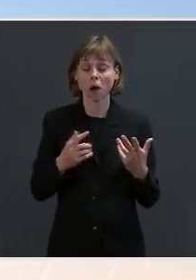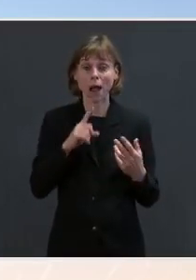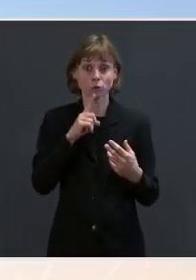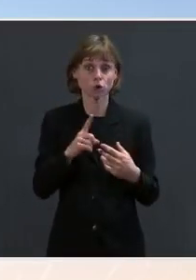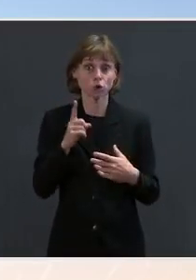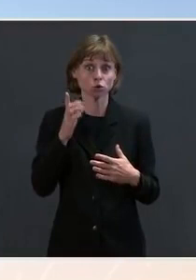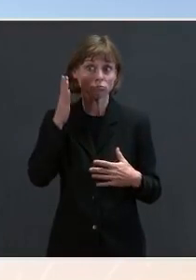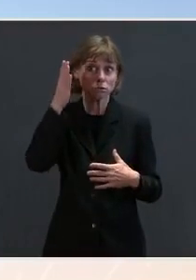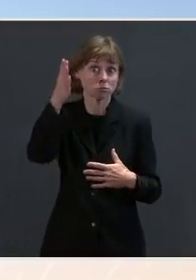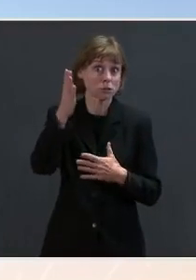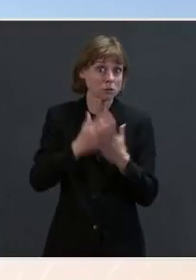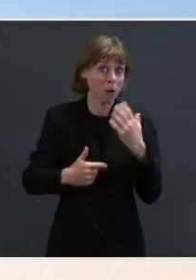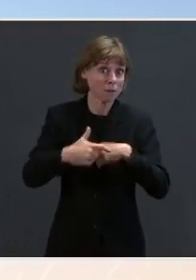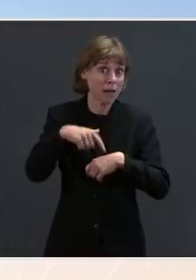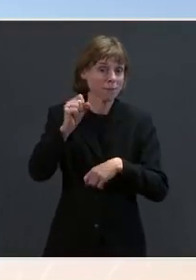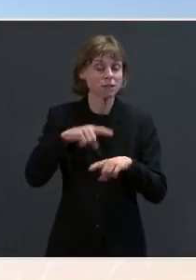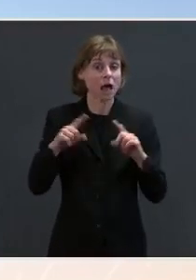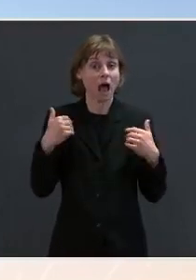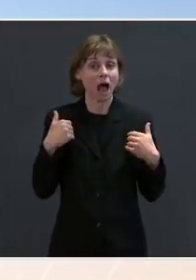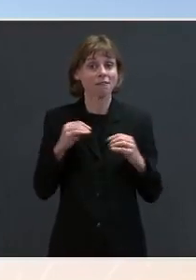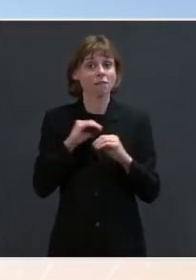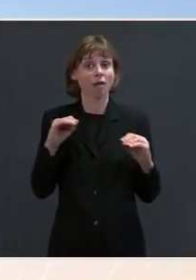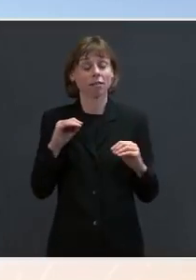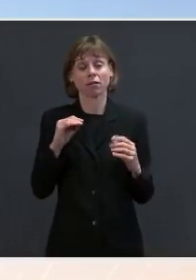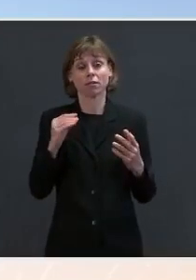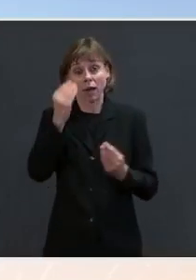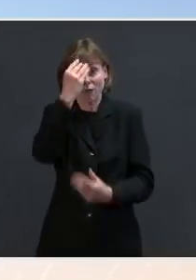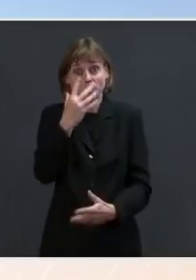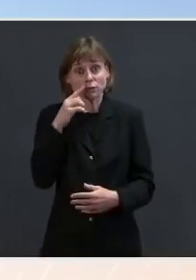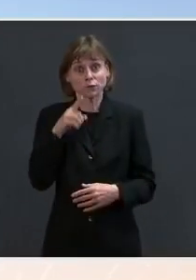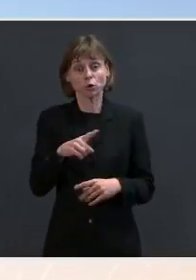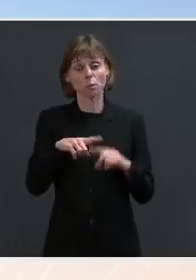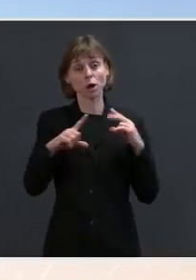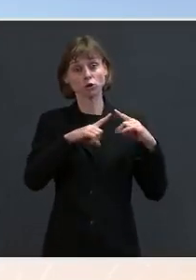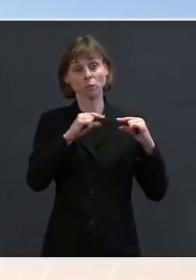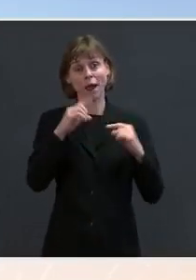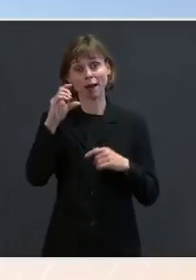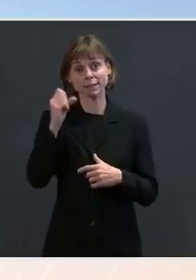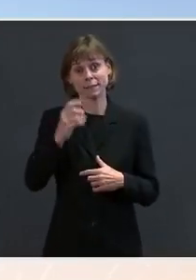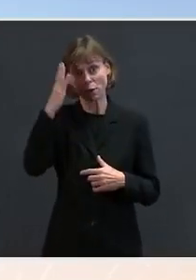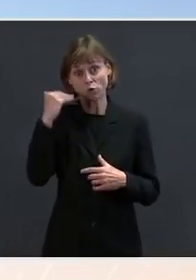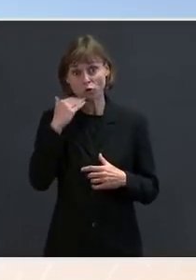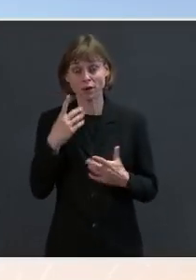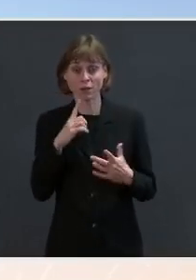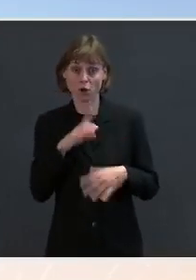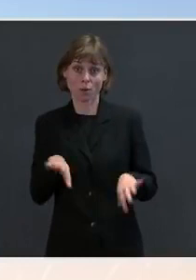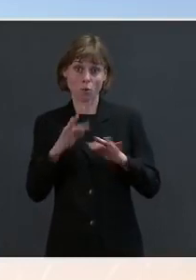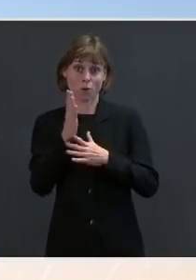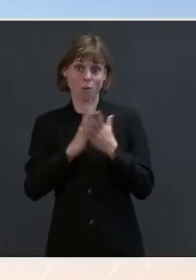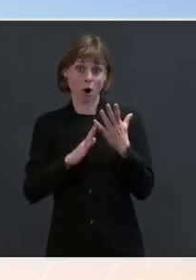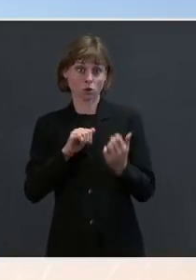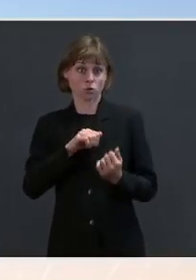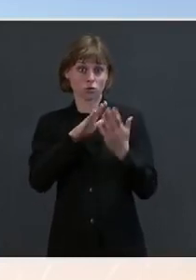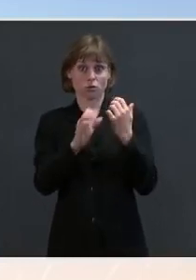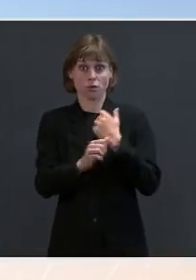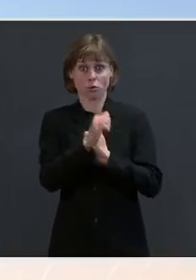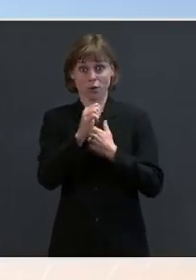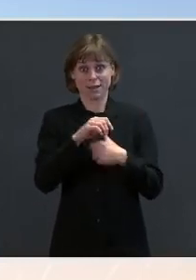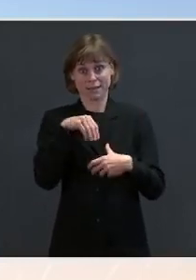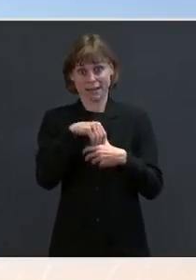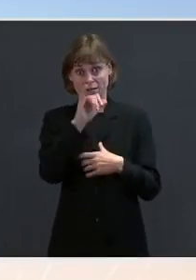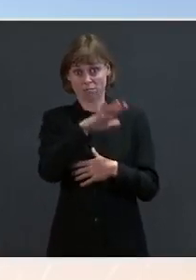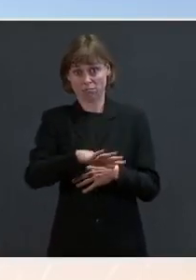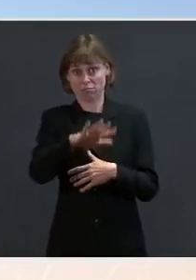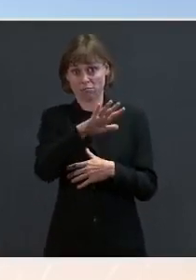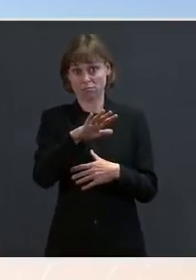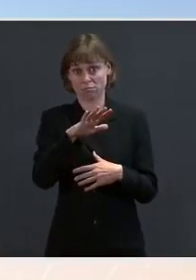be. I have nothing to preview for you, but of course, Japan and South Korea are key components in addressing the threats on the Korean Peninsula. Yeah,